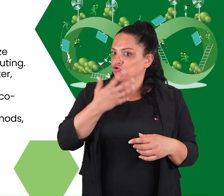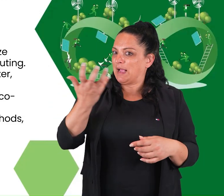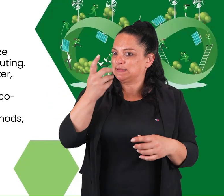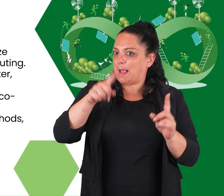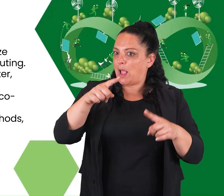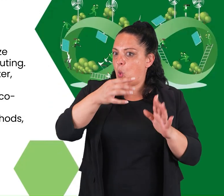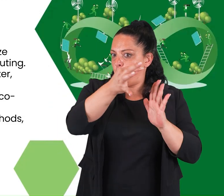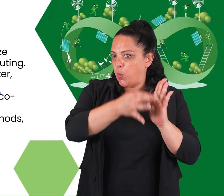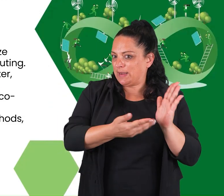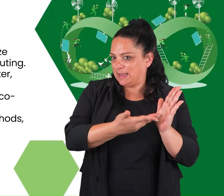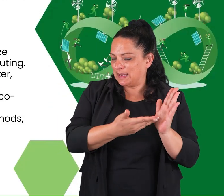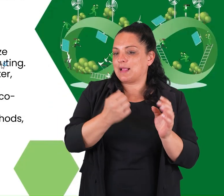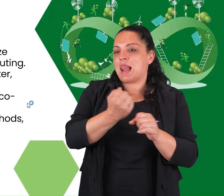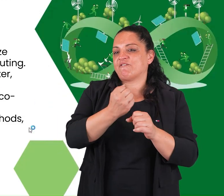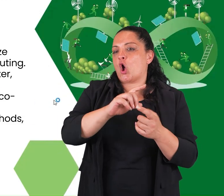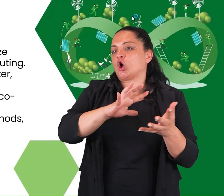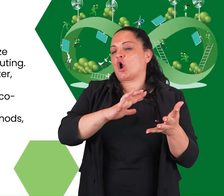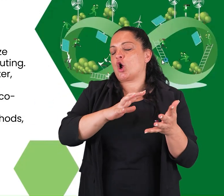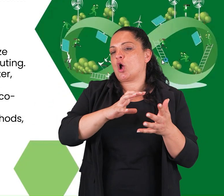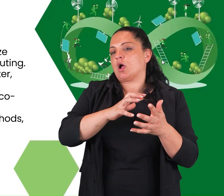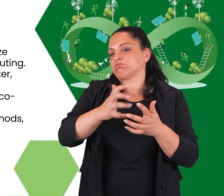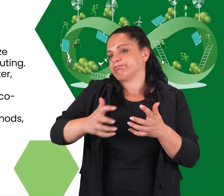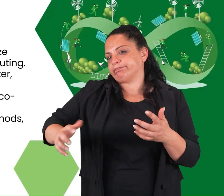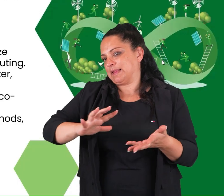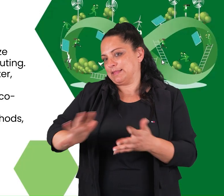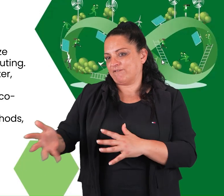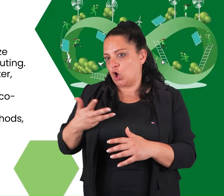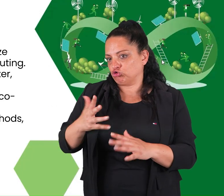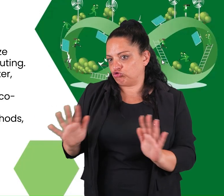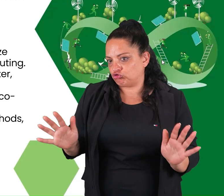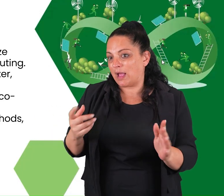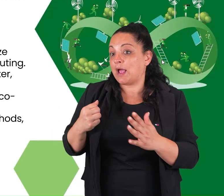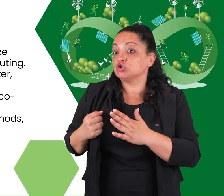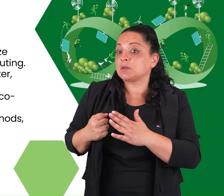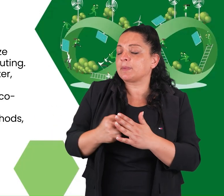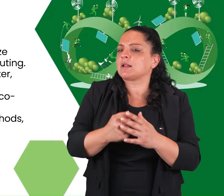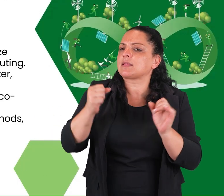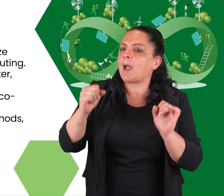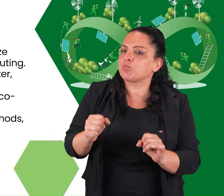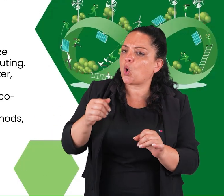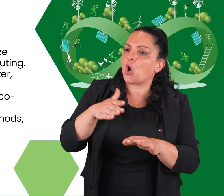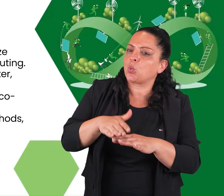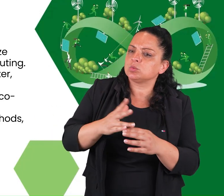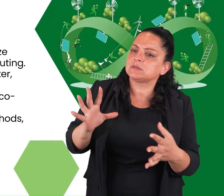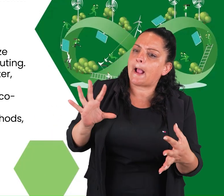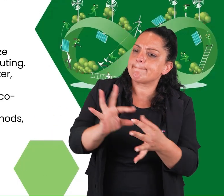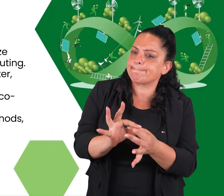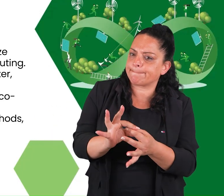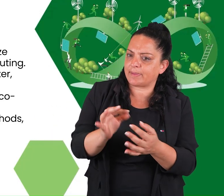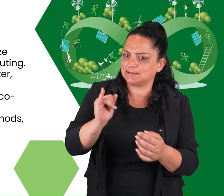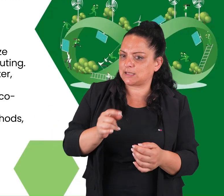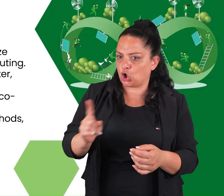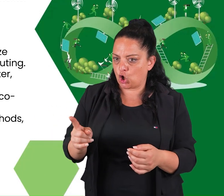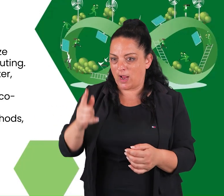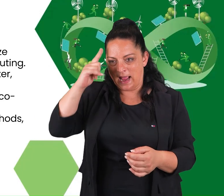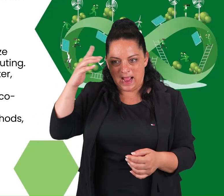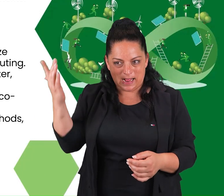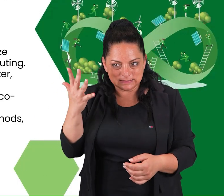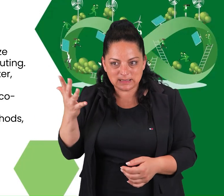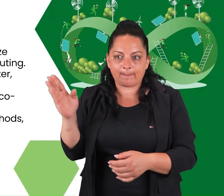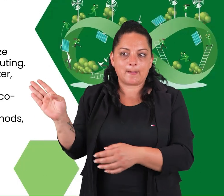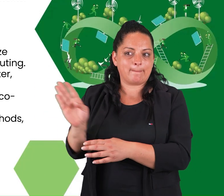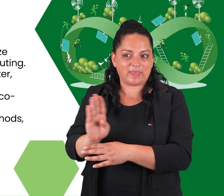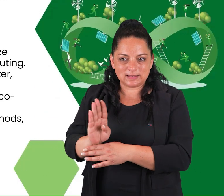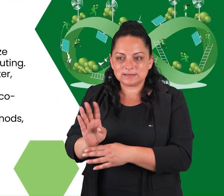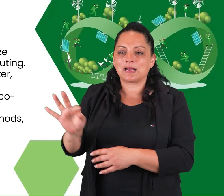listed some examples in different professions that sustainability can have an impact. For example, in